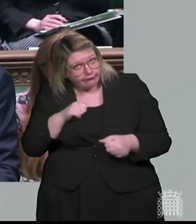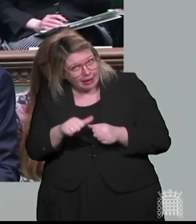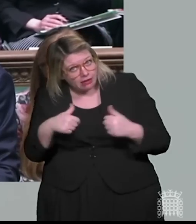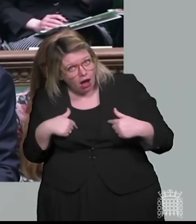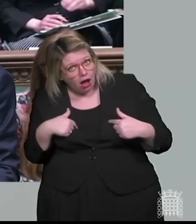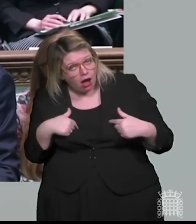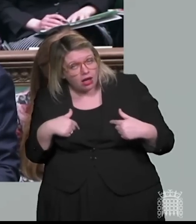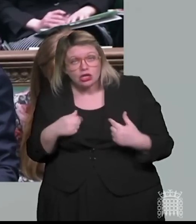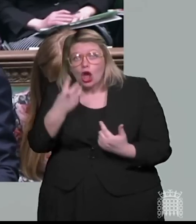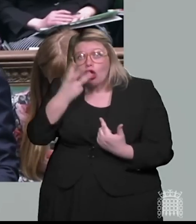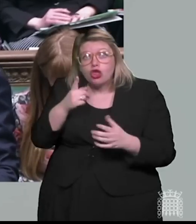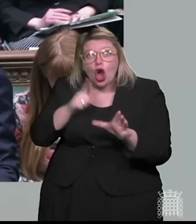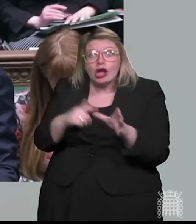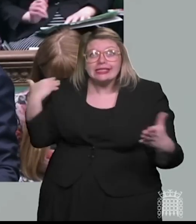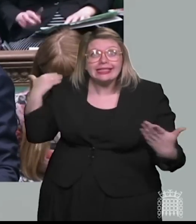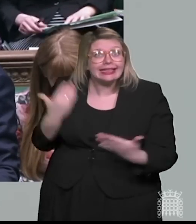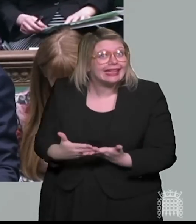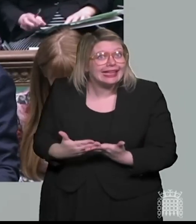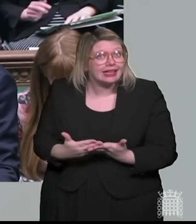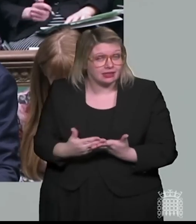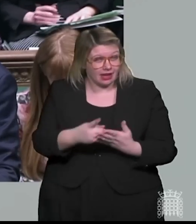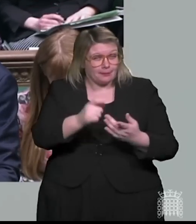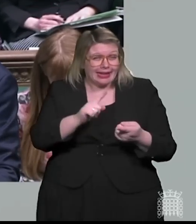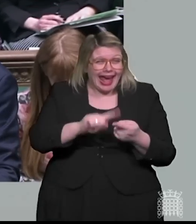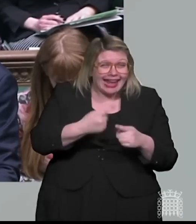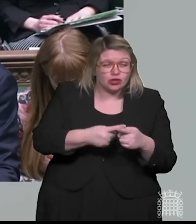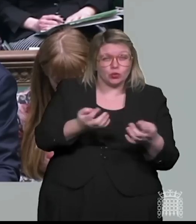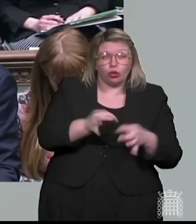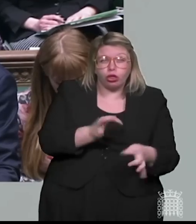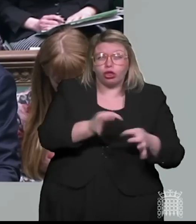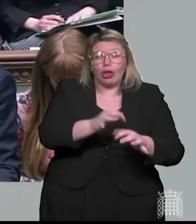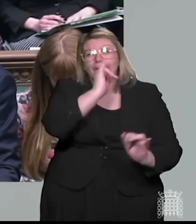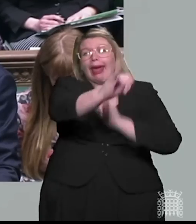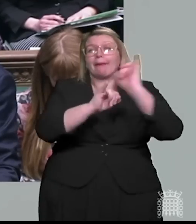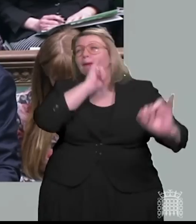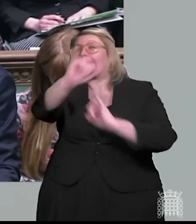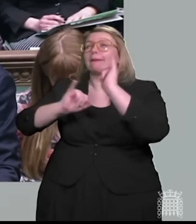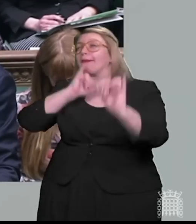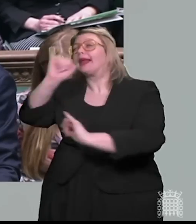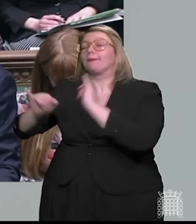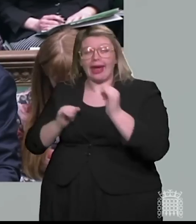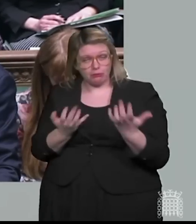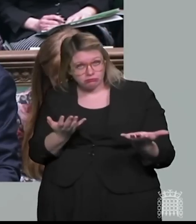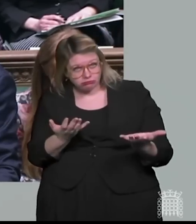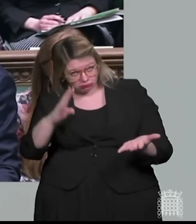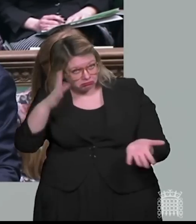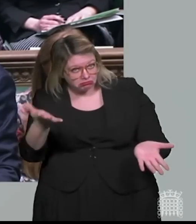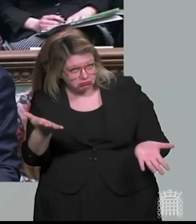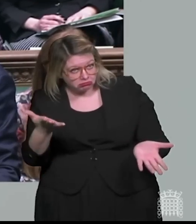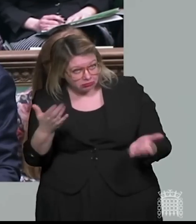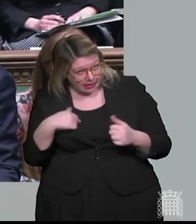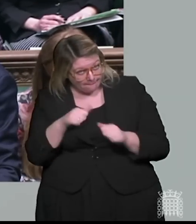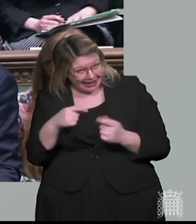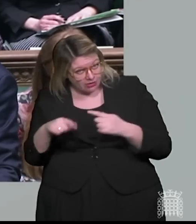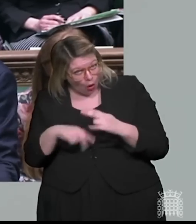after 13 years, with no excuses left, nobody left to blame, no ambition or answers, the resounding